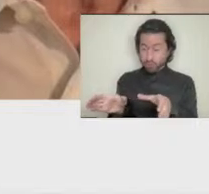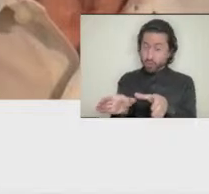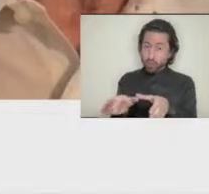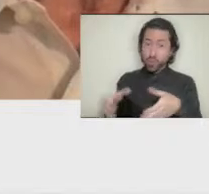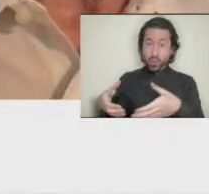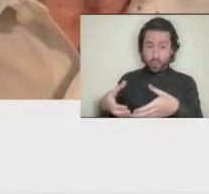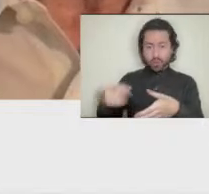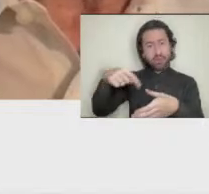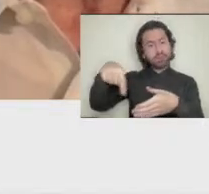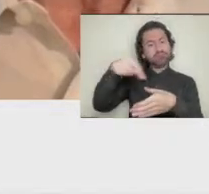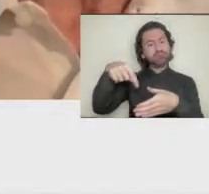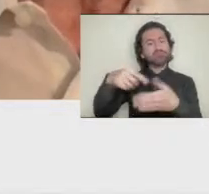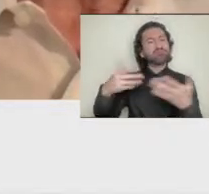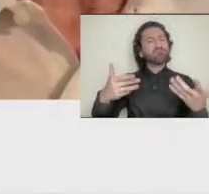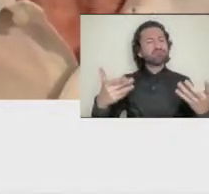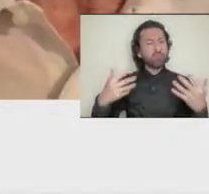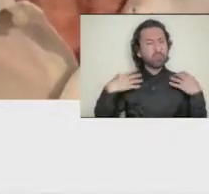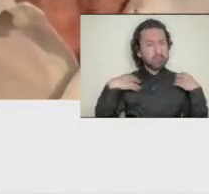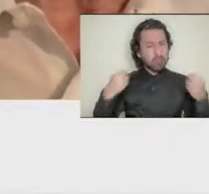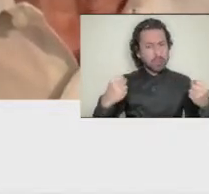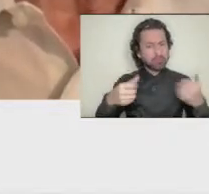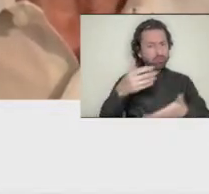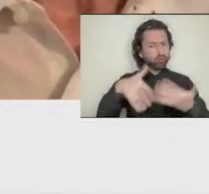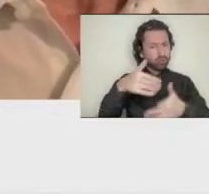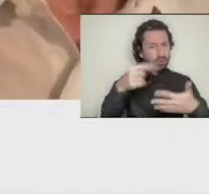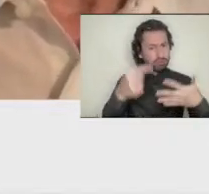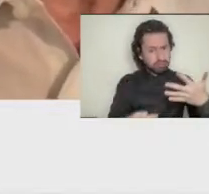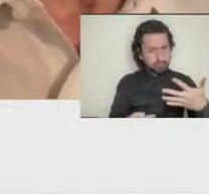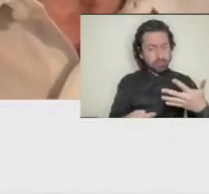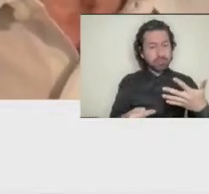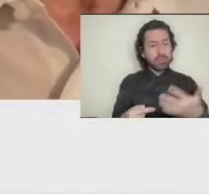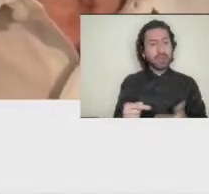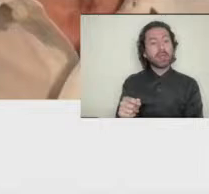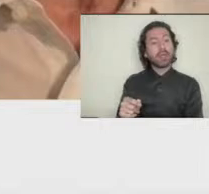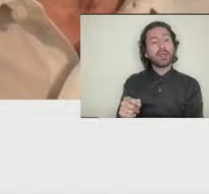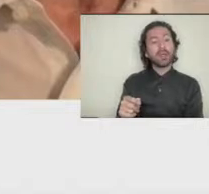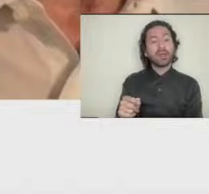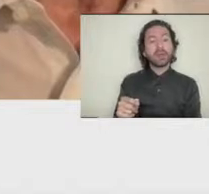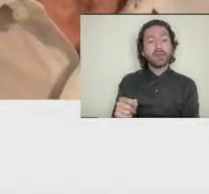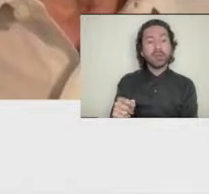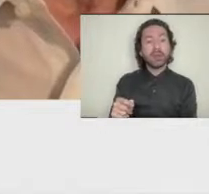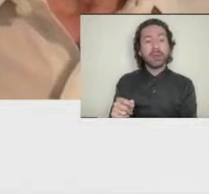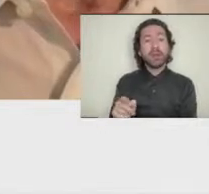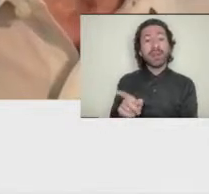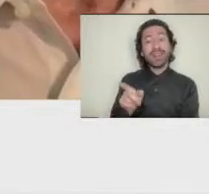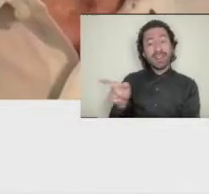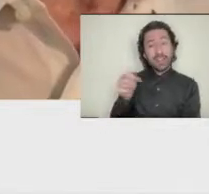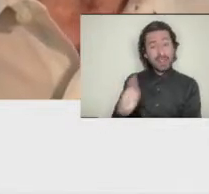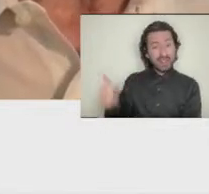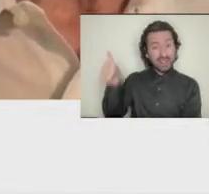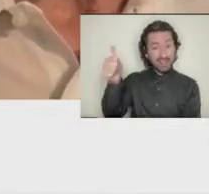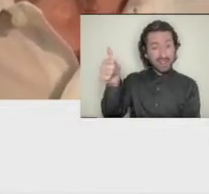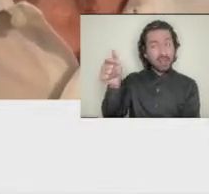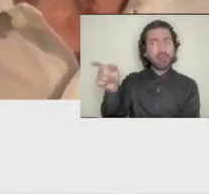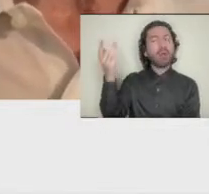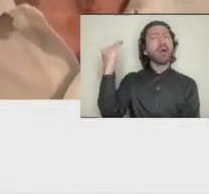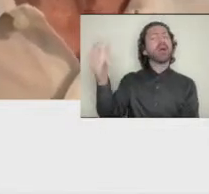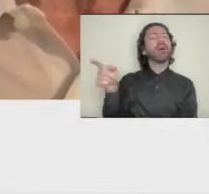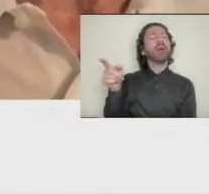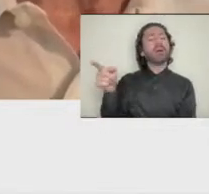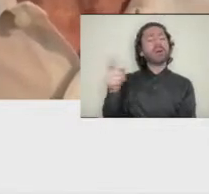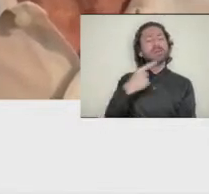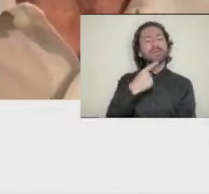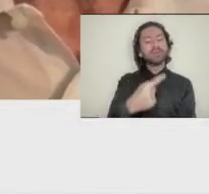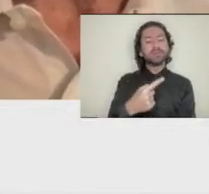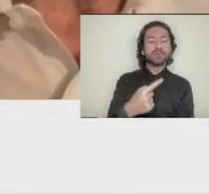General of WHO, J.W. Lee, said that when the Commission reported